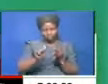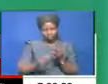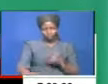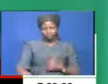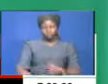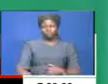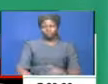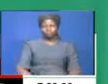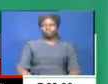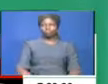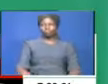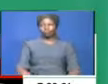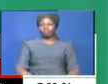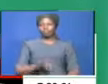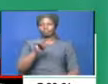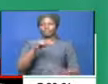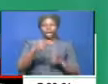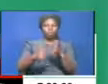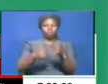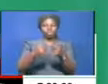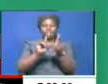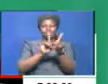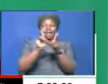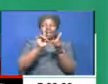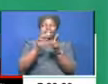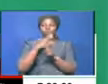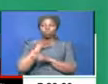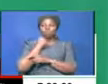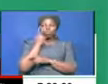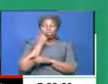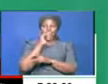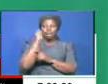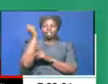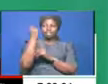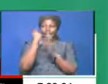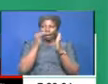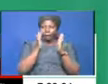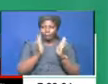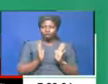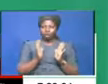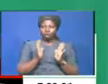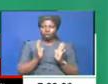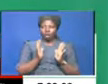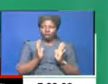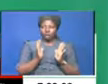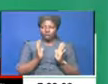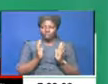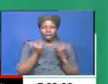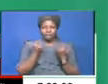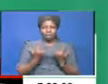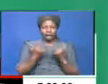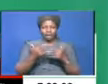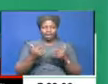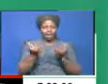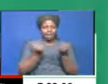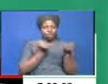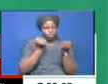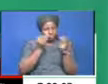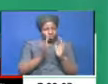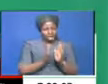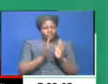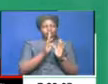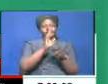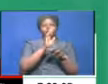In a continuous journey of wanting to see, you know, a Kenyan young driver eventually be on the WRC